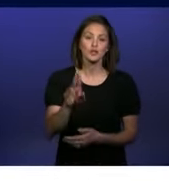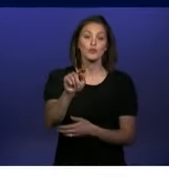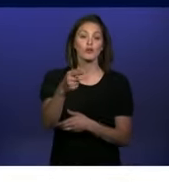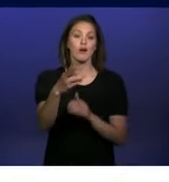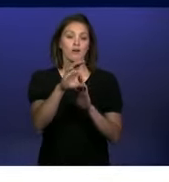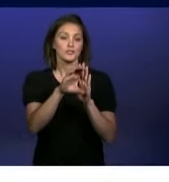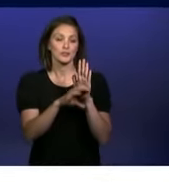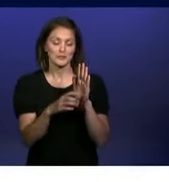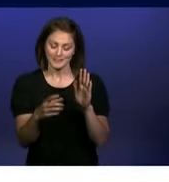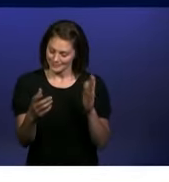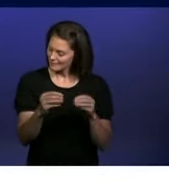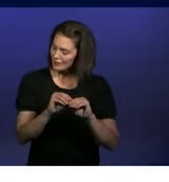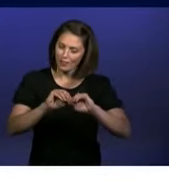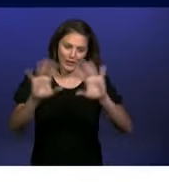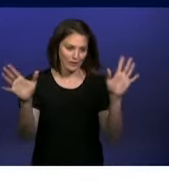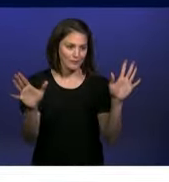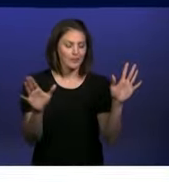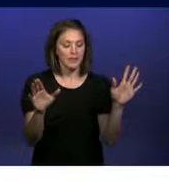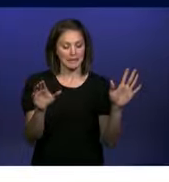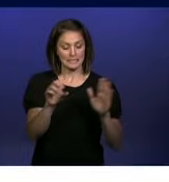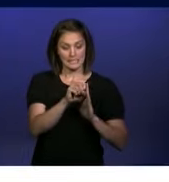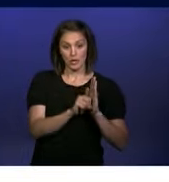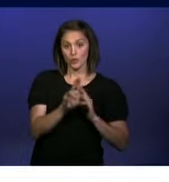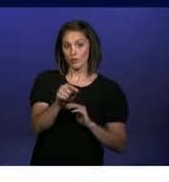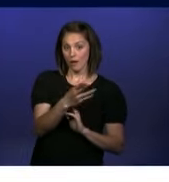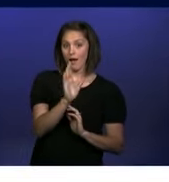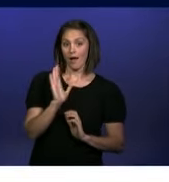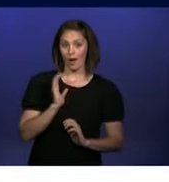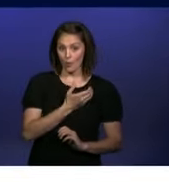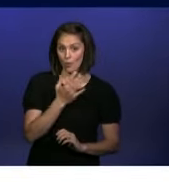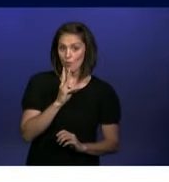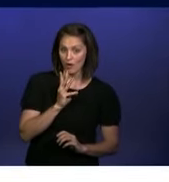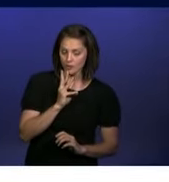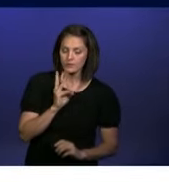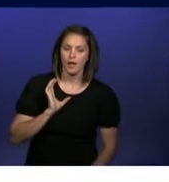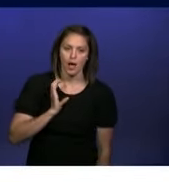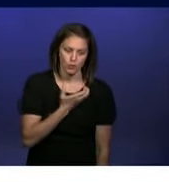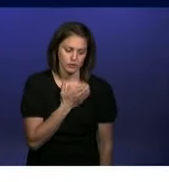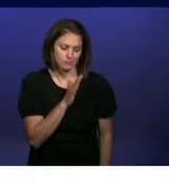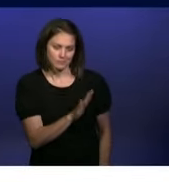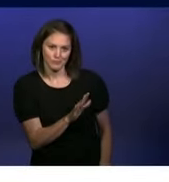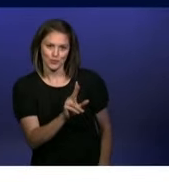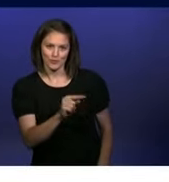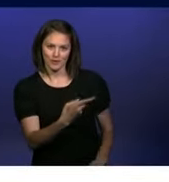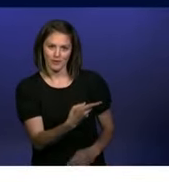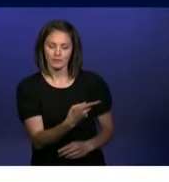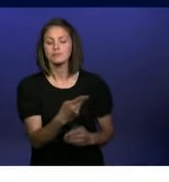the water in the state of Utah is theirs, and I absolutely agree with that. That means the federal role is to